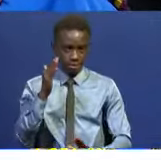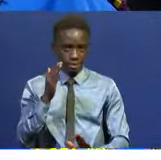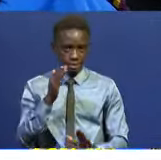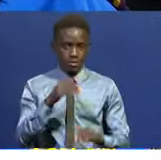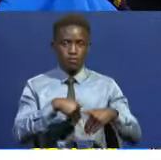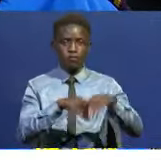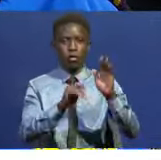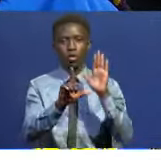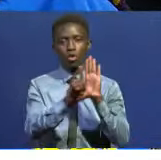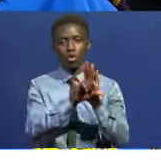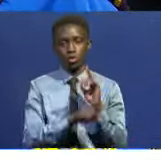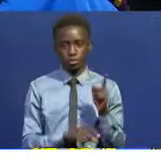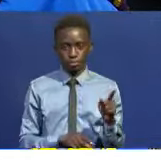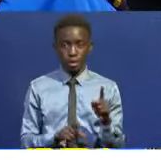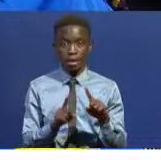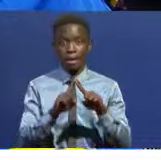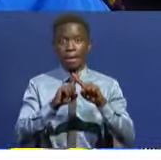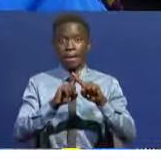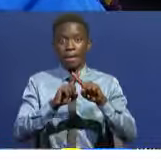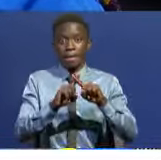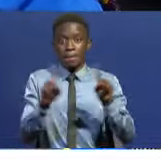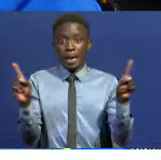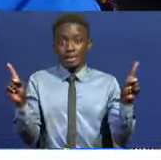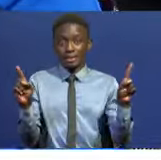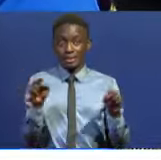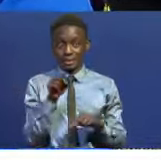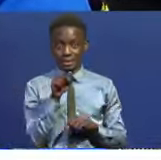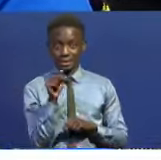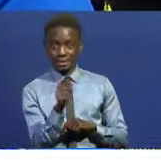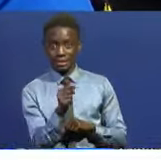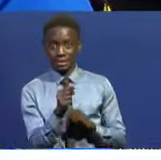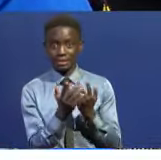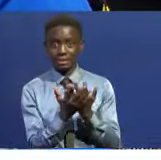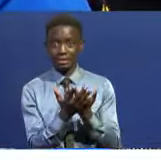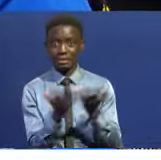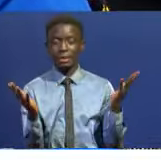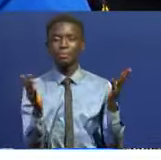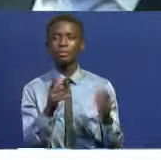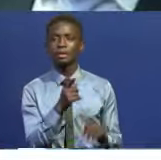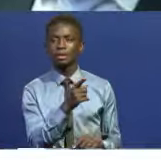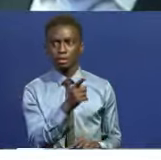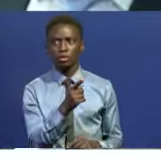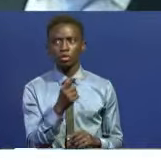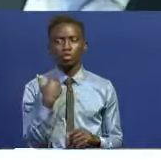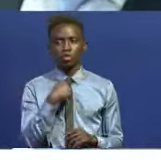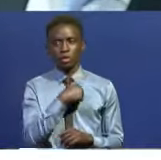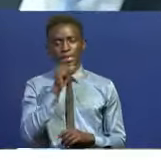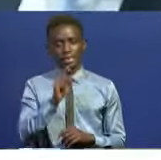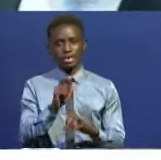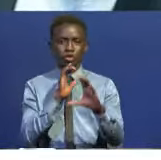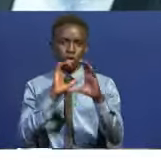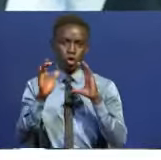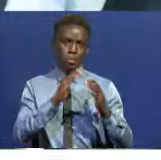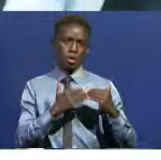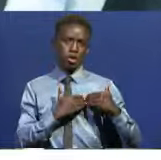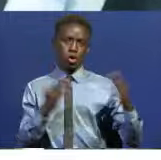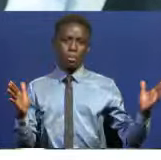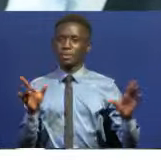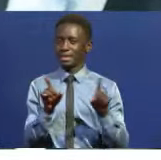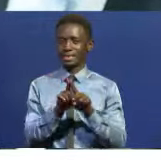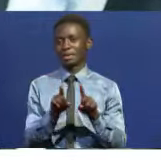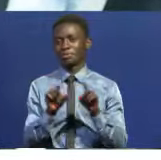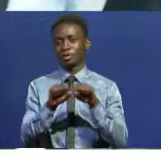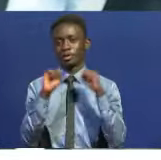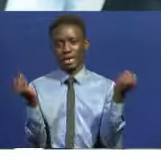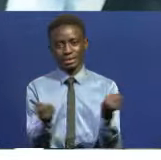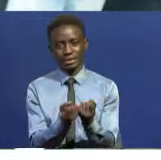But this is something that we must also speak as a society. Every society, there are criminals who